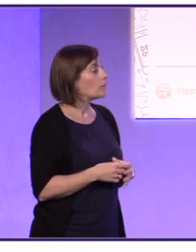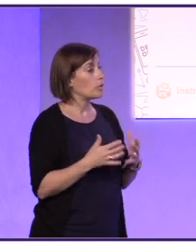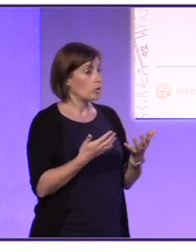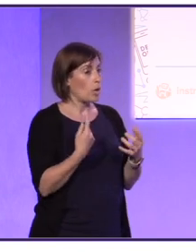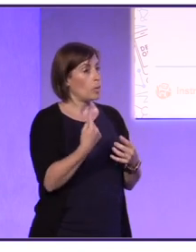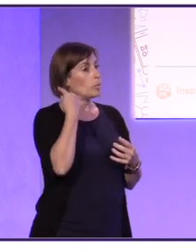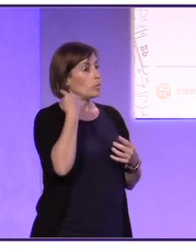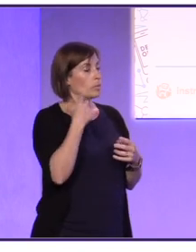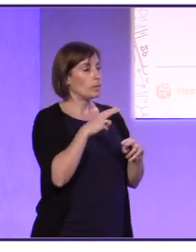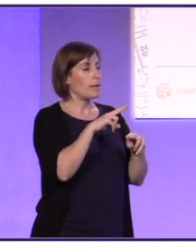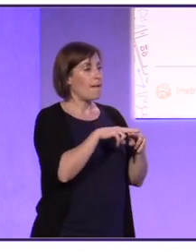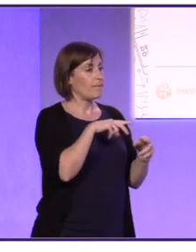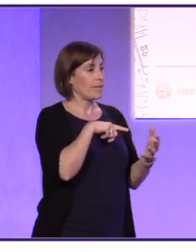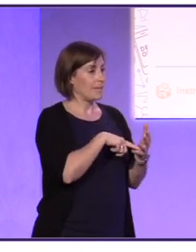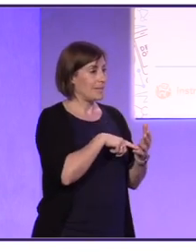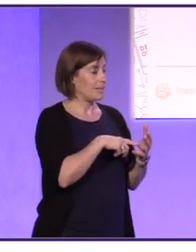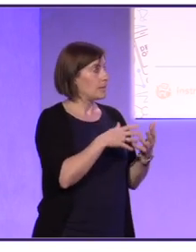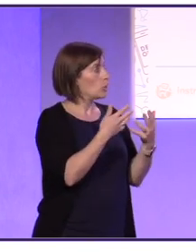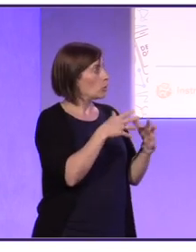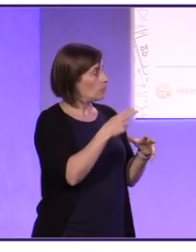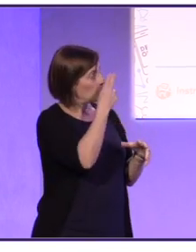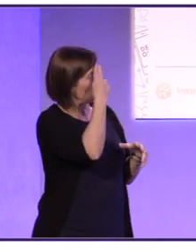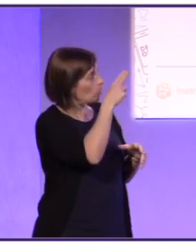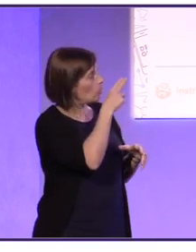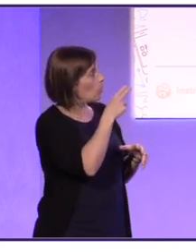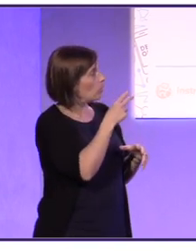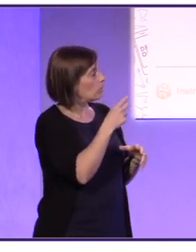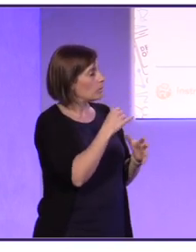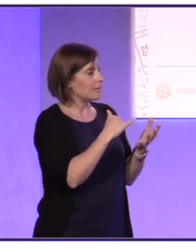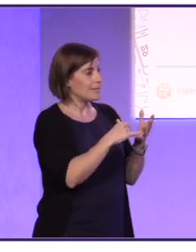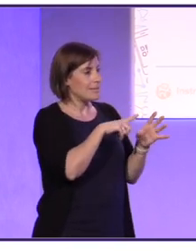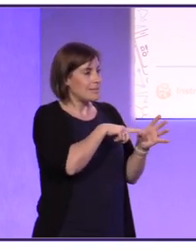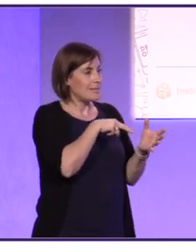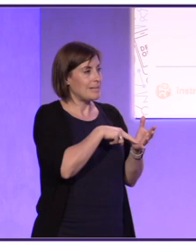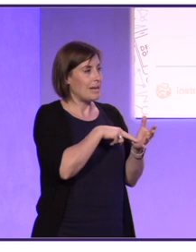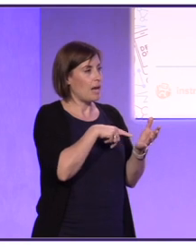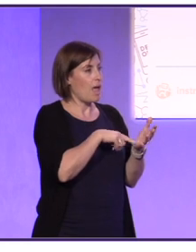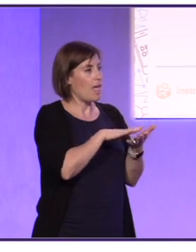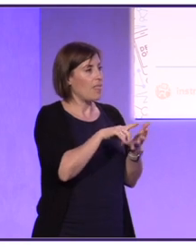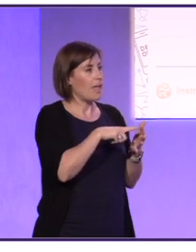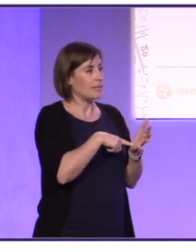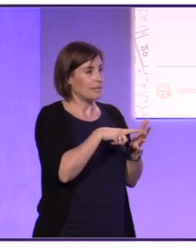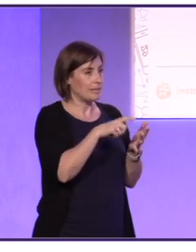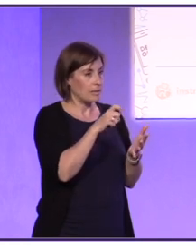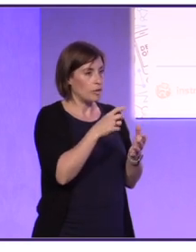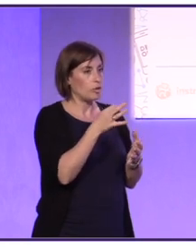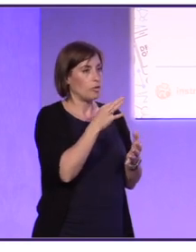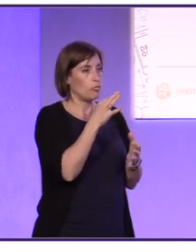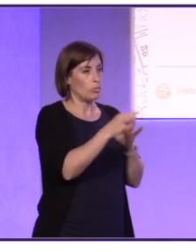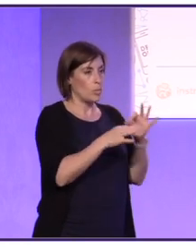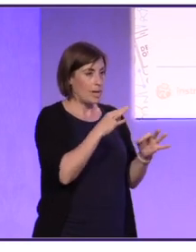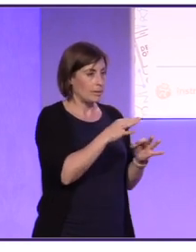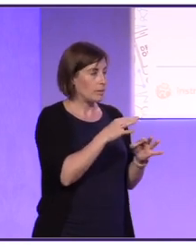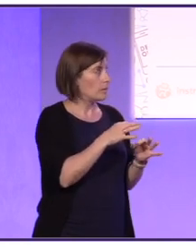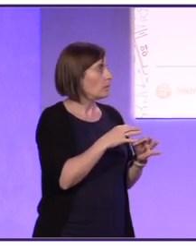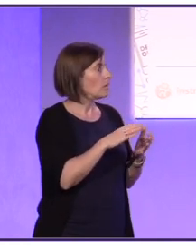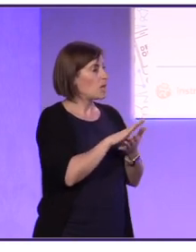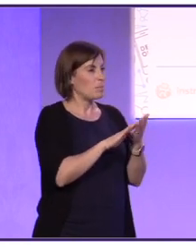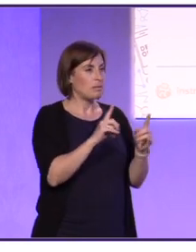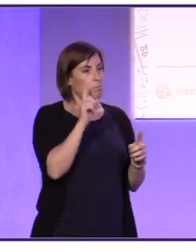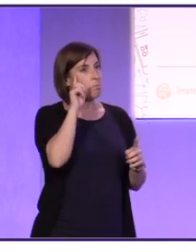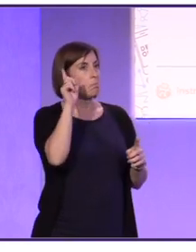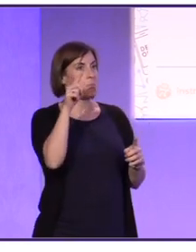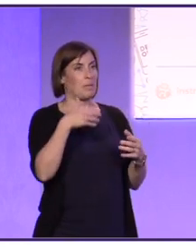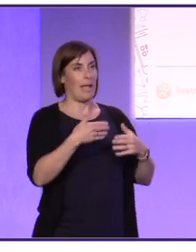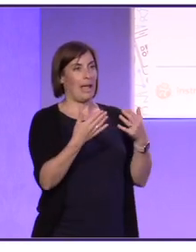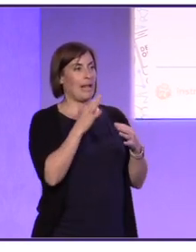We did something called synthetic requests. Do this at Skyscanner as well. And this synthetic request means that we make up a request to go